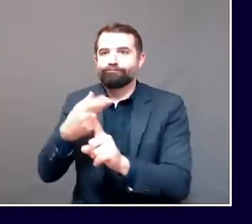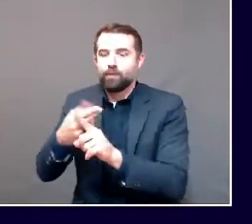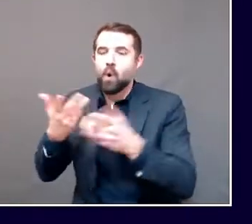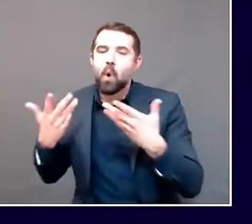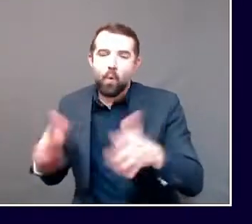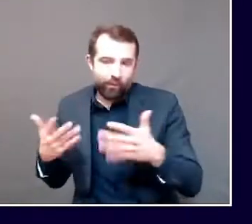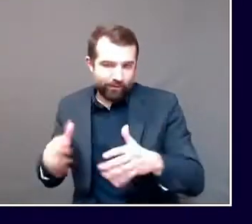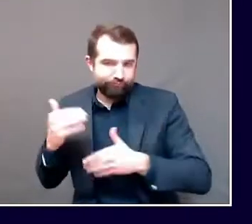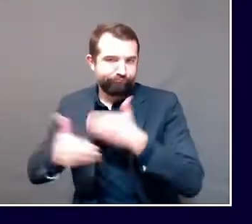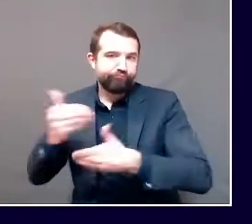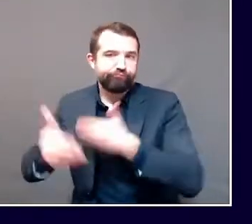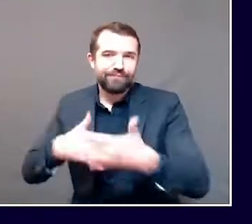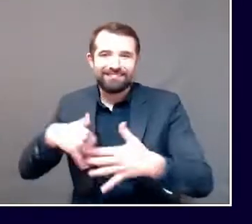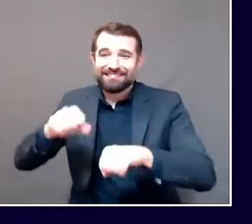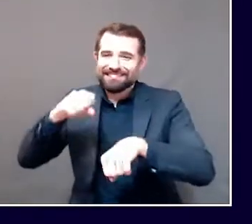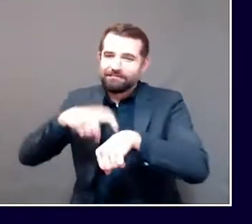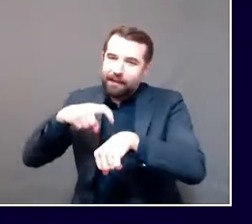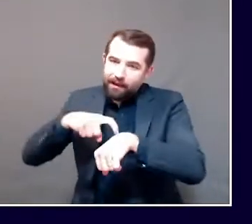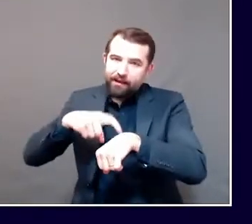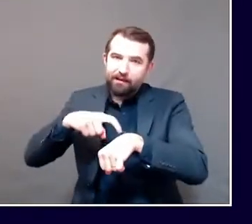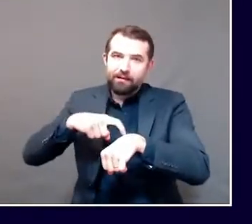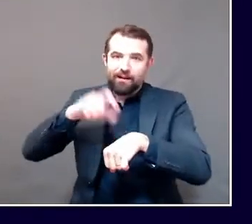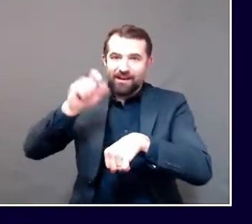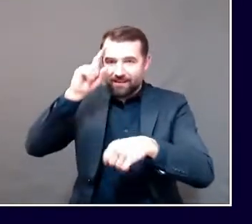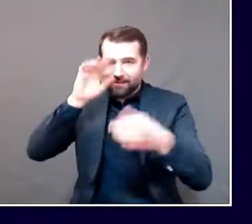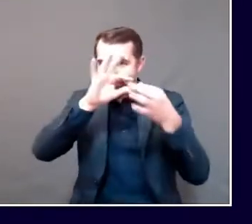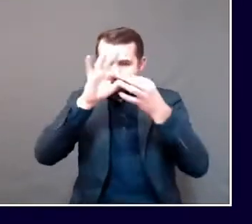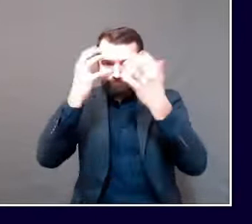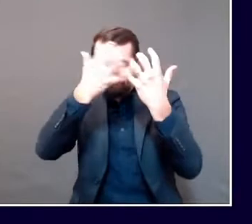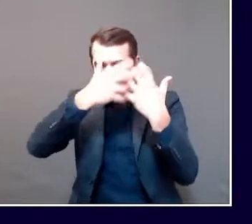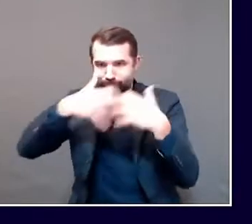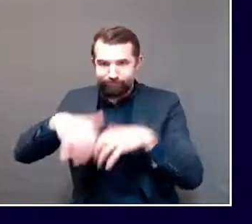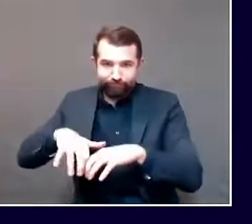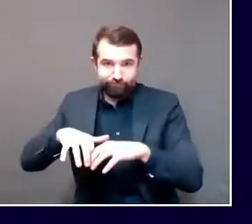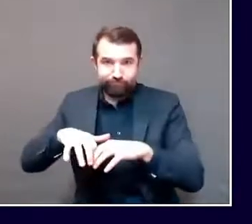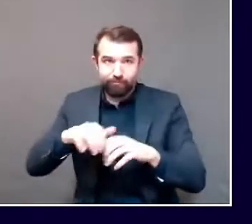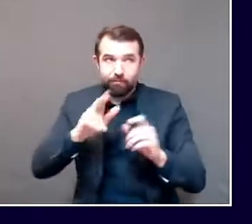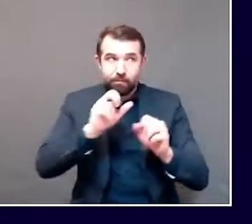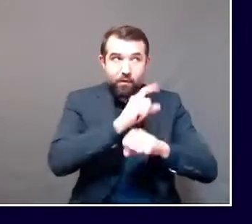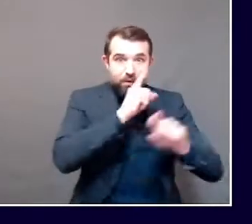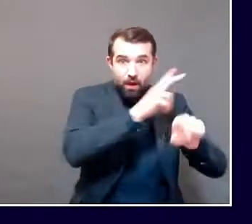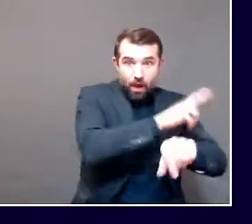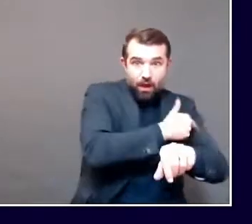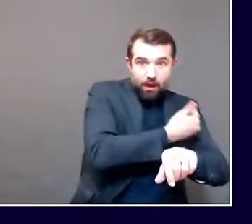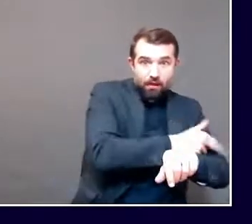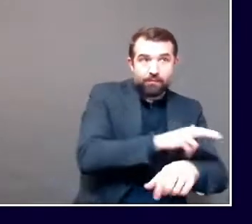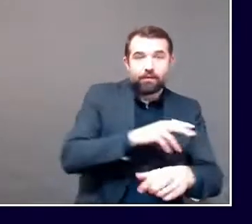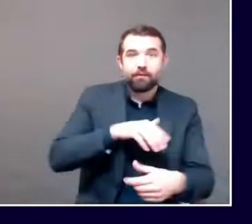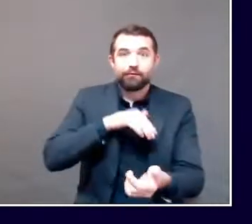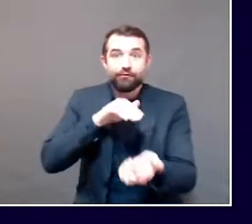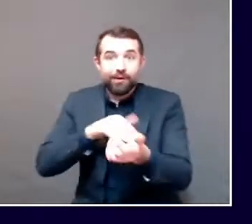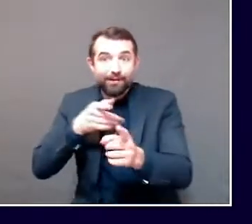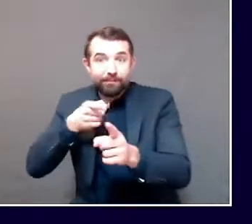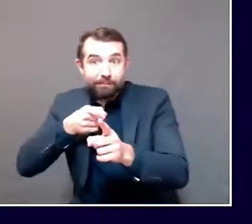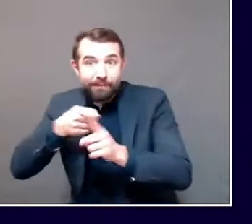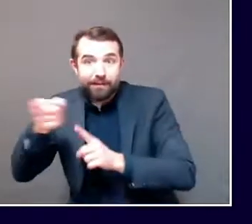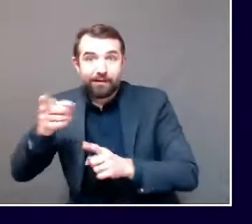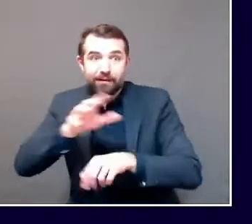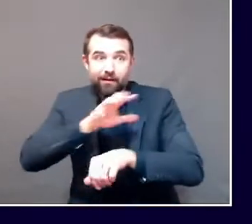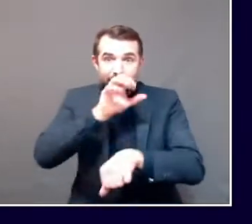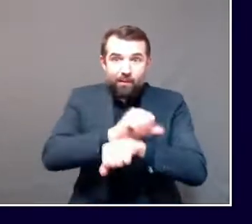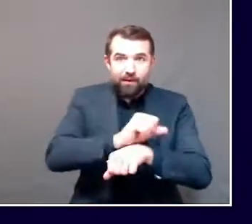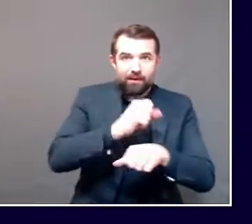coordination that has to happen between those entities, between the hospitals and the providers, to schedule a time to come in. But